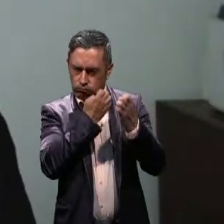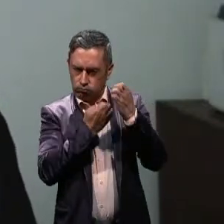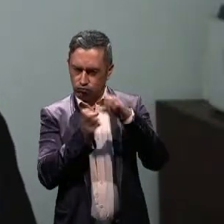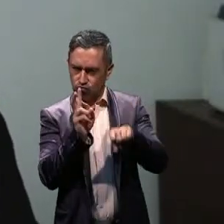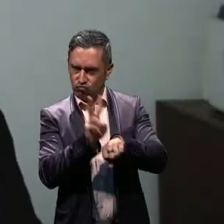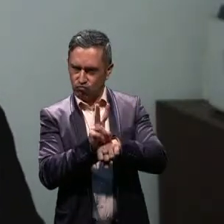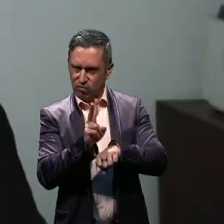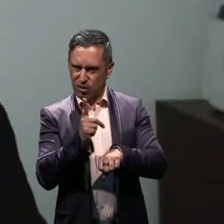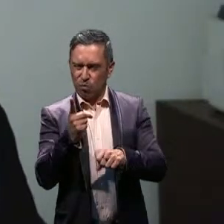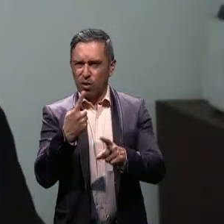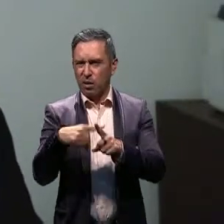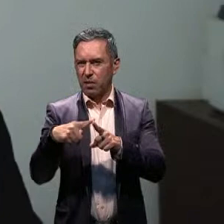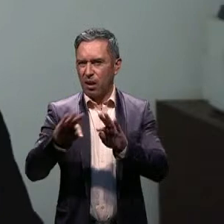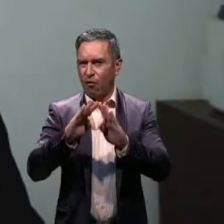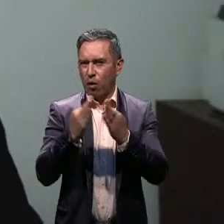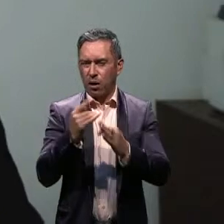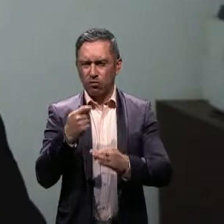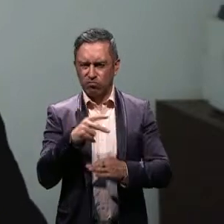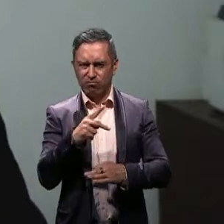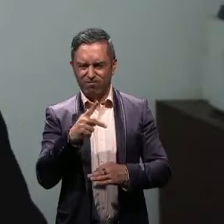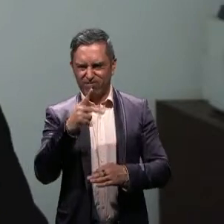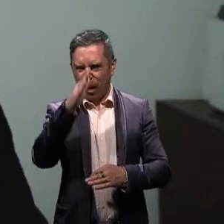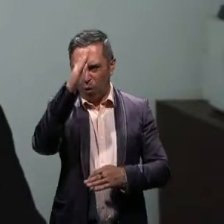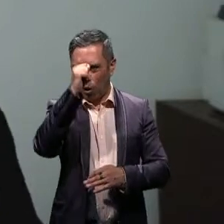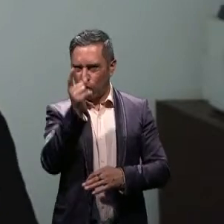they express that